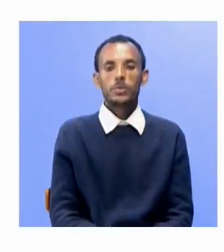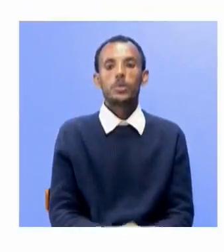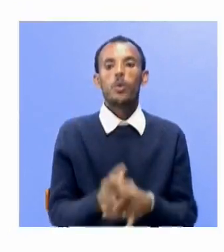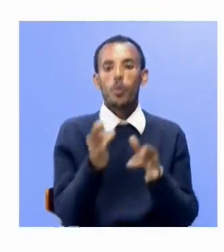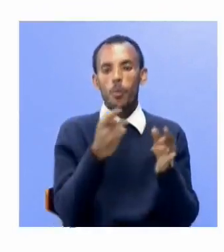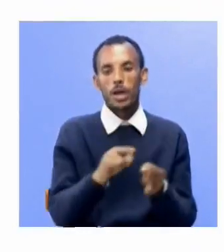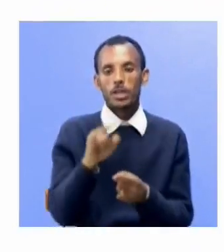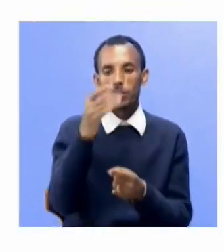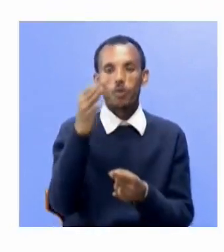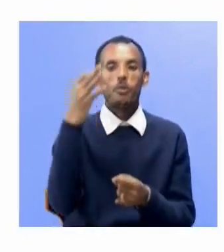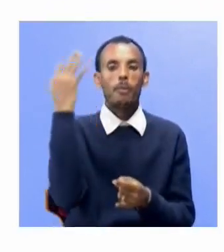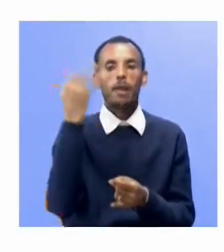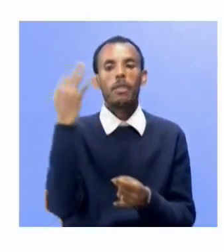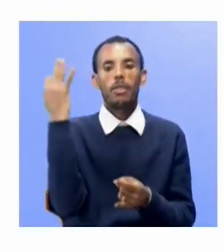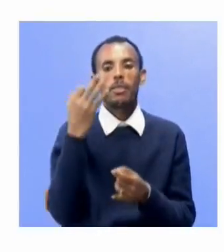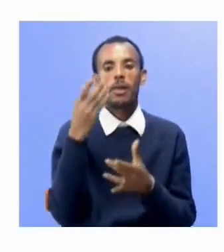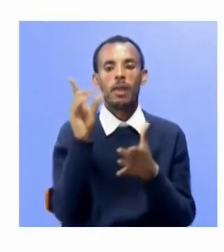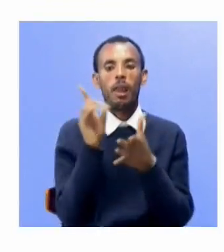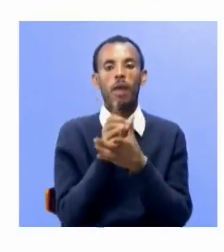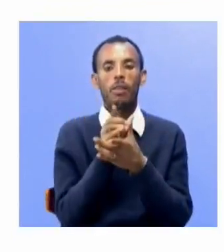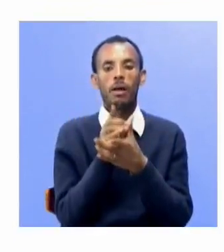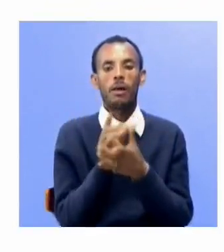presenting